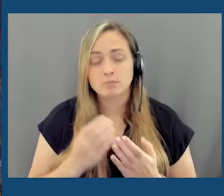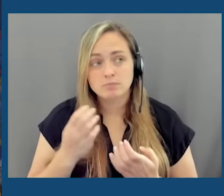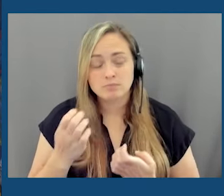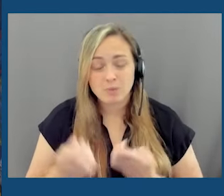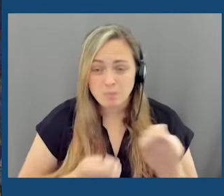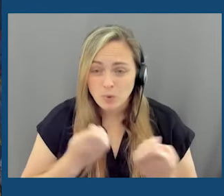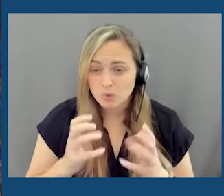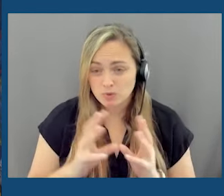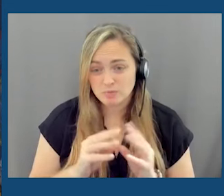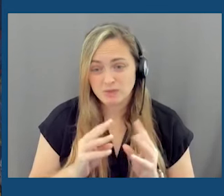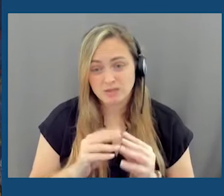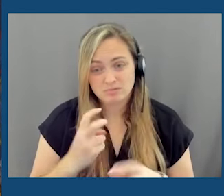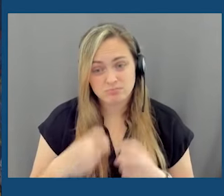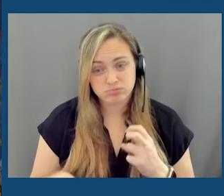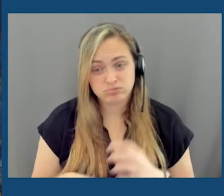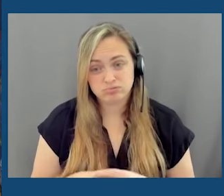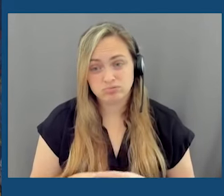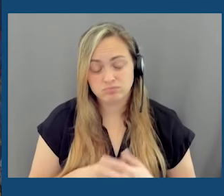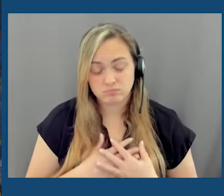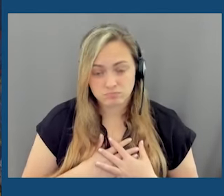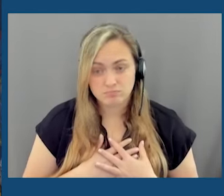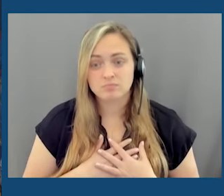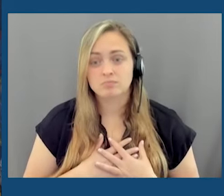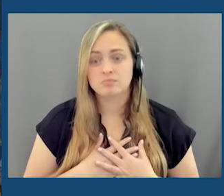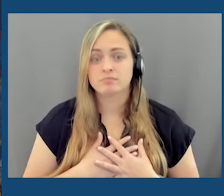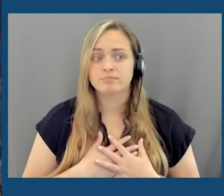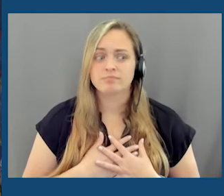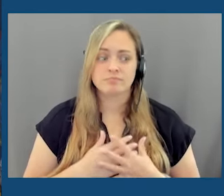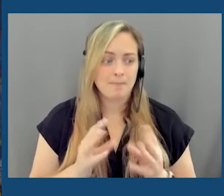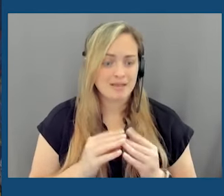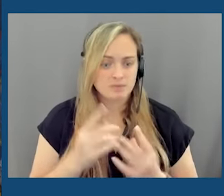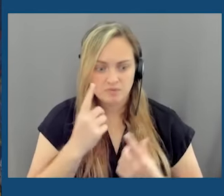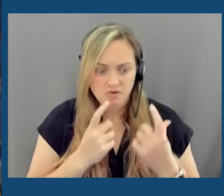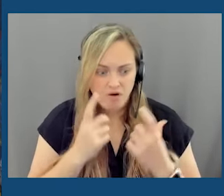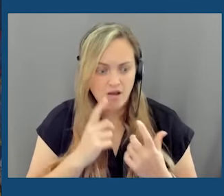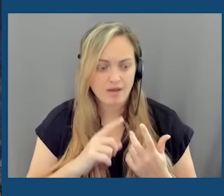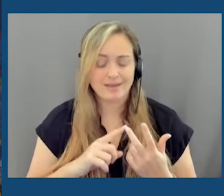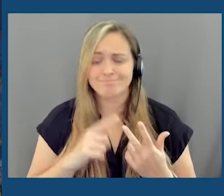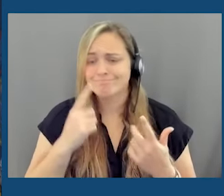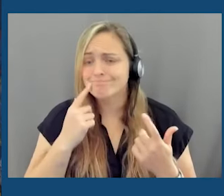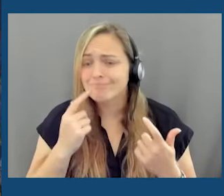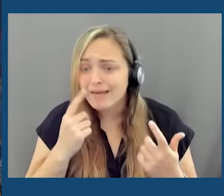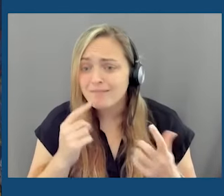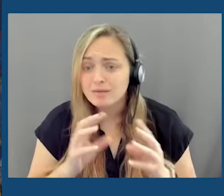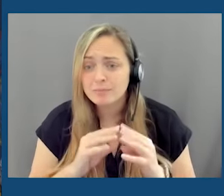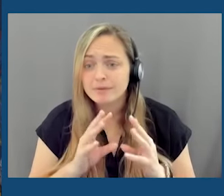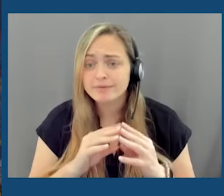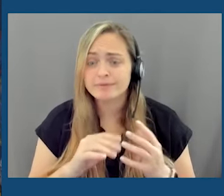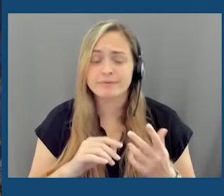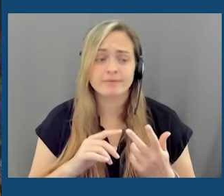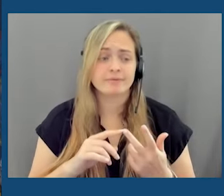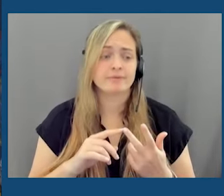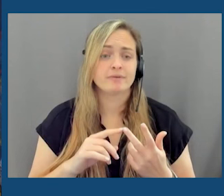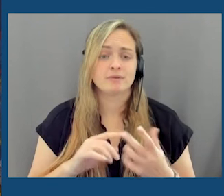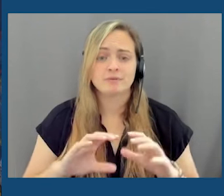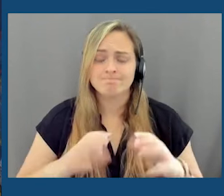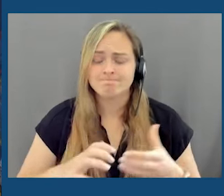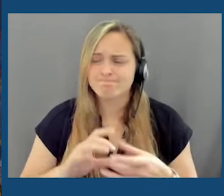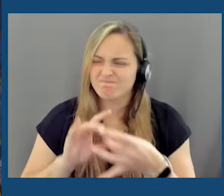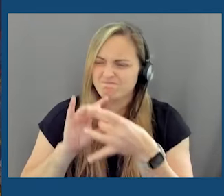meetings. We've had some crying meetings. We've had some laughing meetings. We formed a